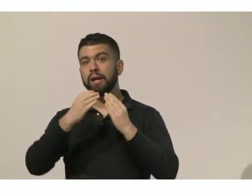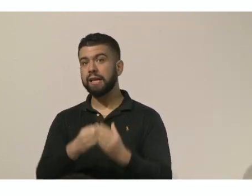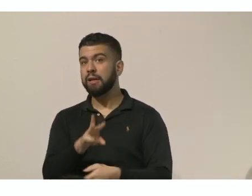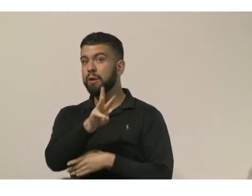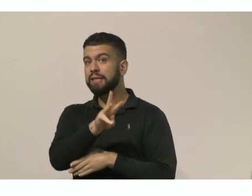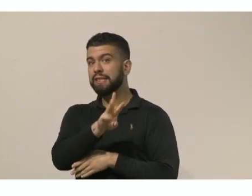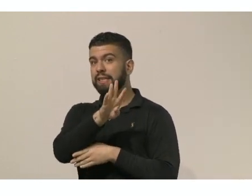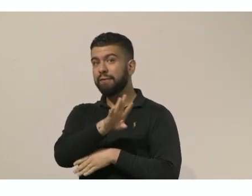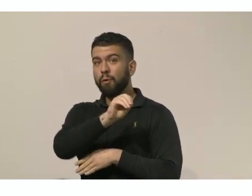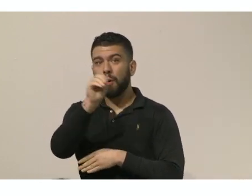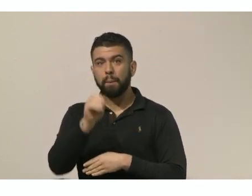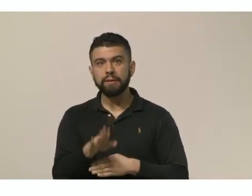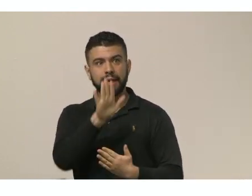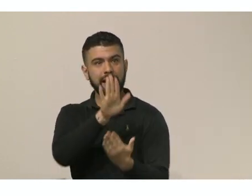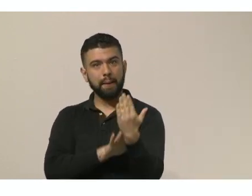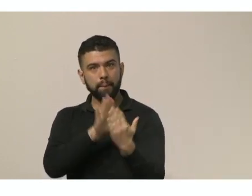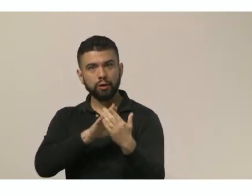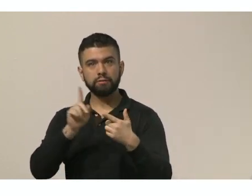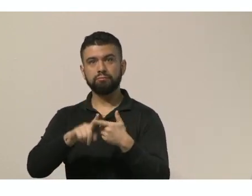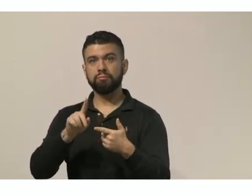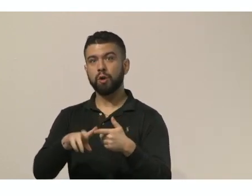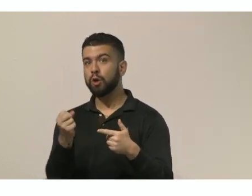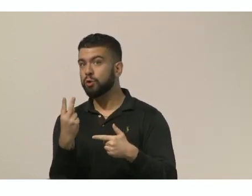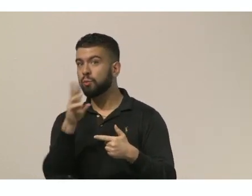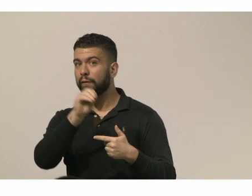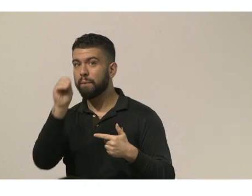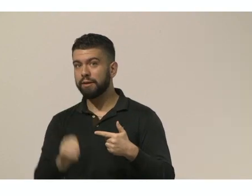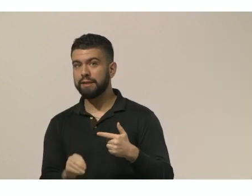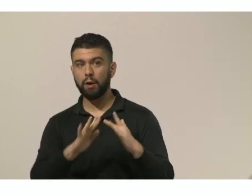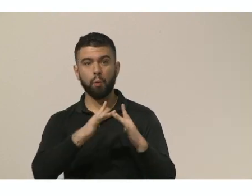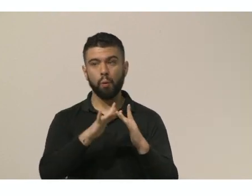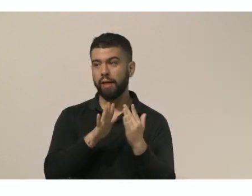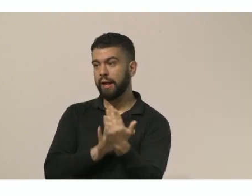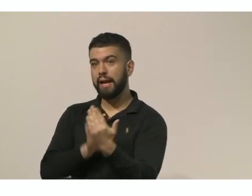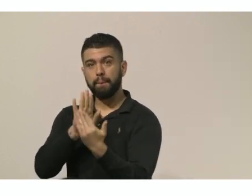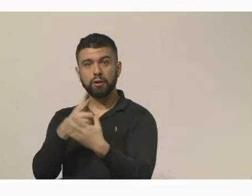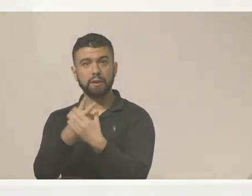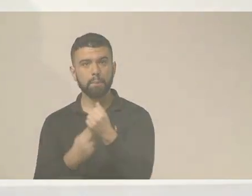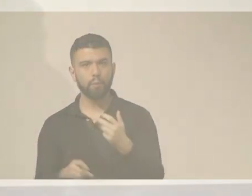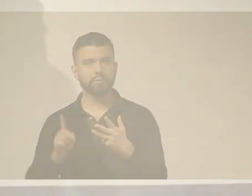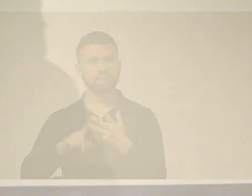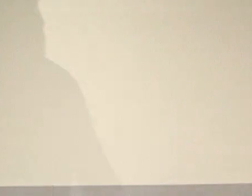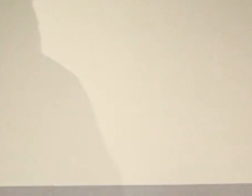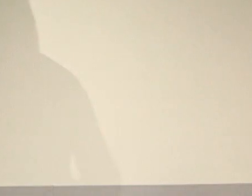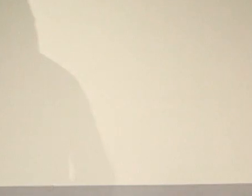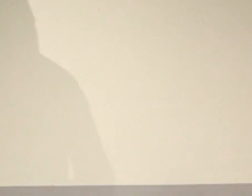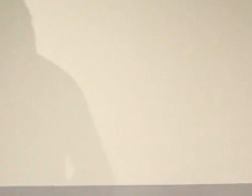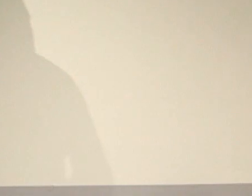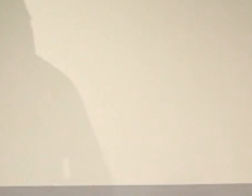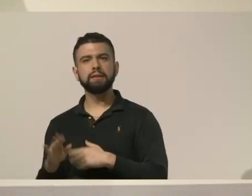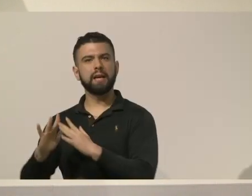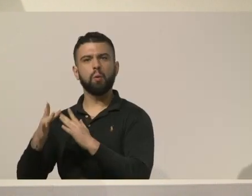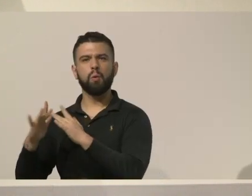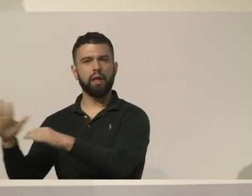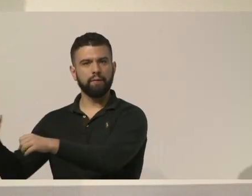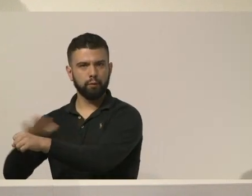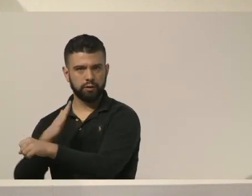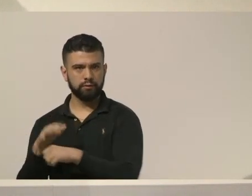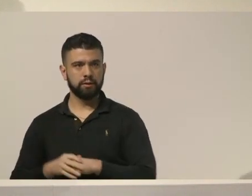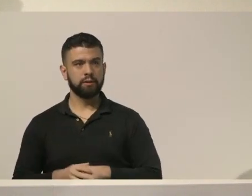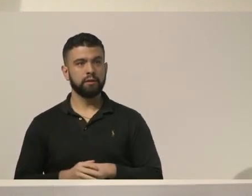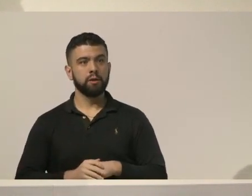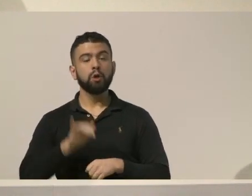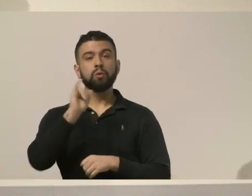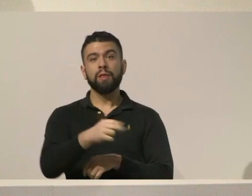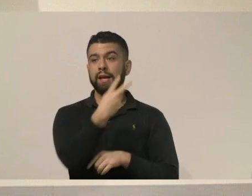in person, 12% hybrid, and 24% fully online. This general two-thirds